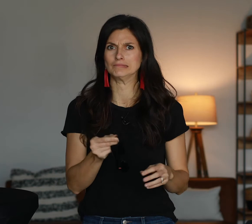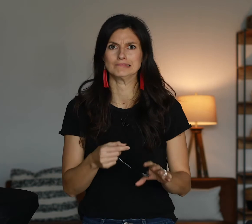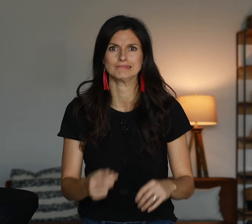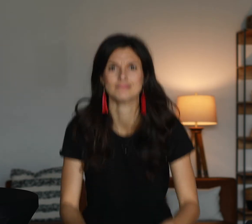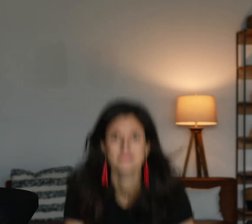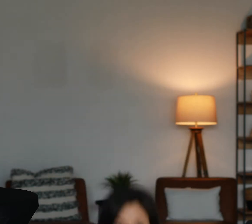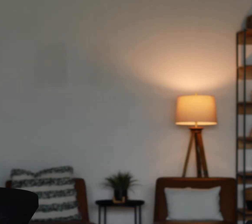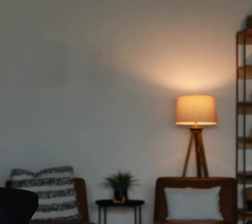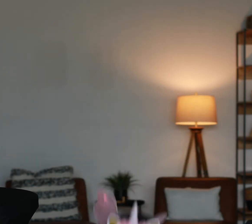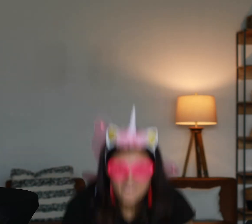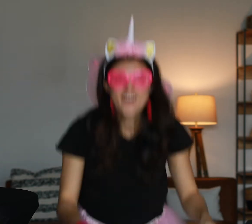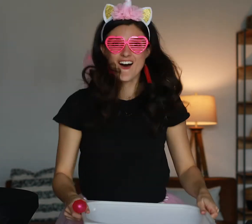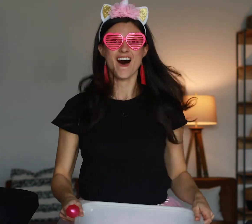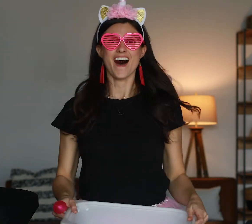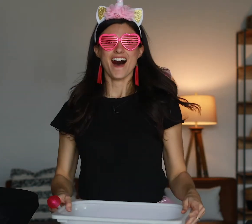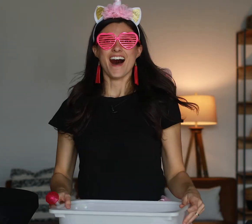invisible.